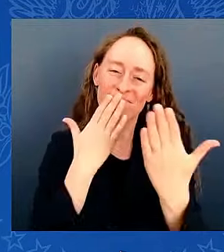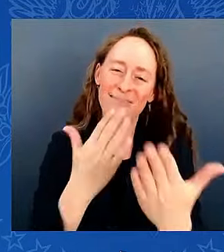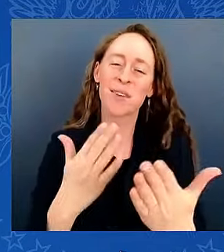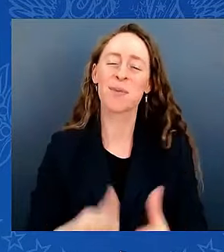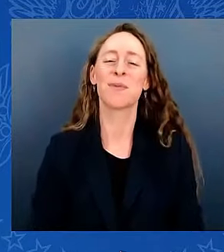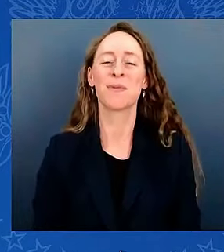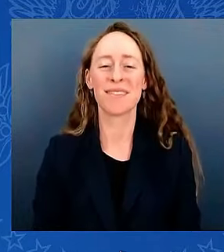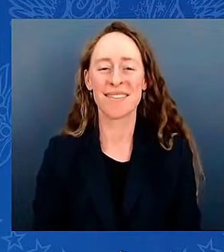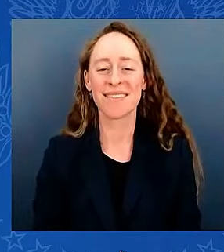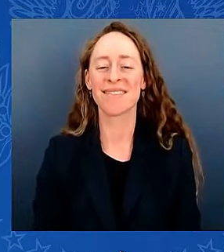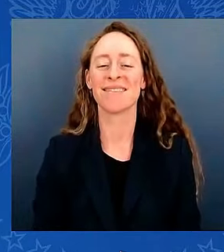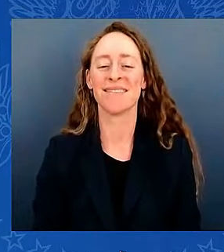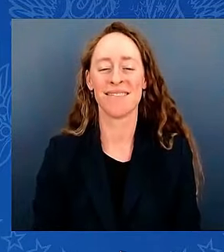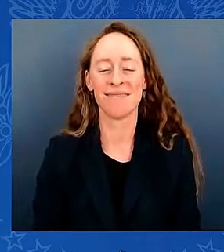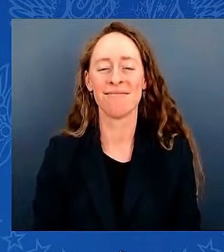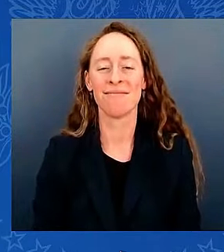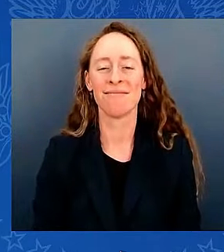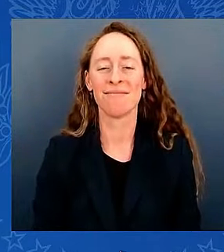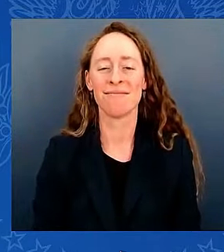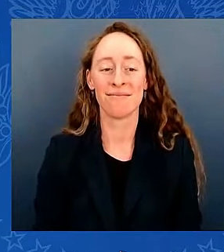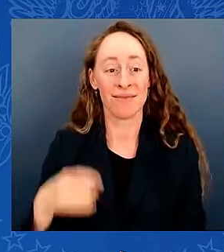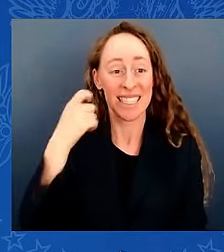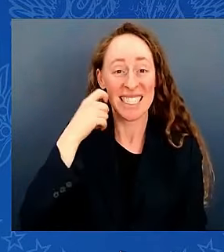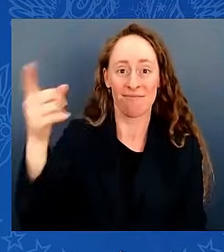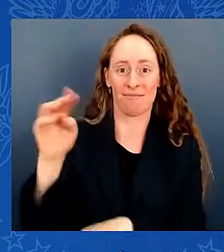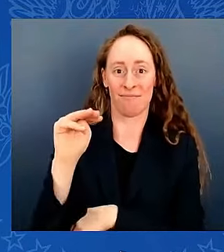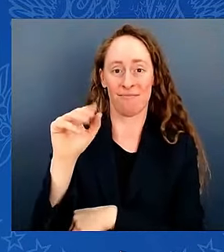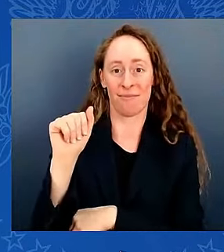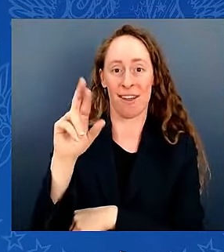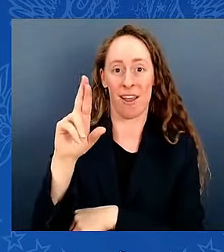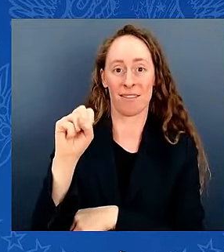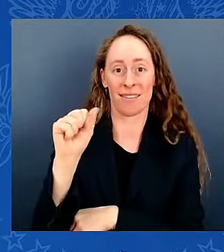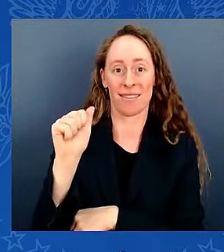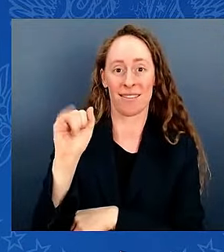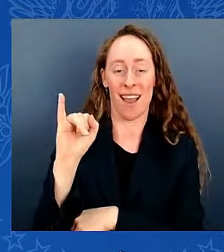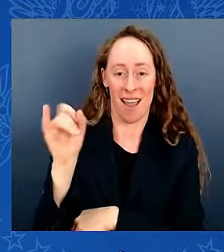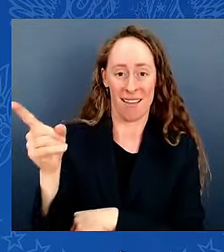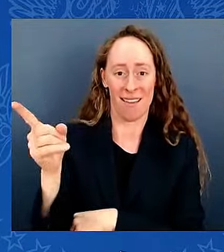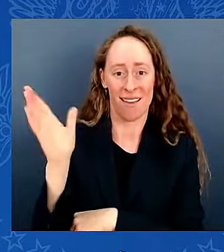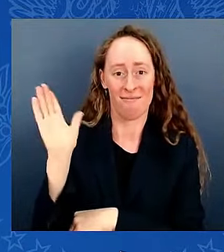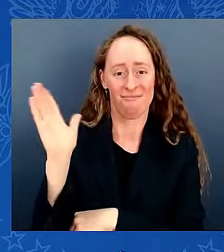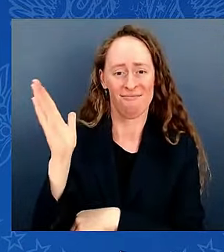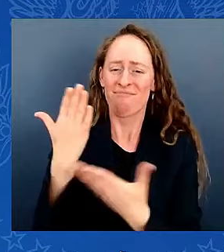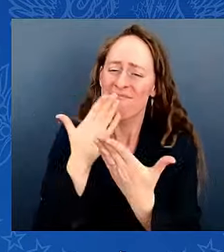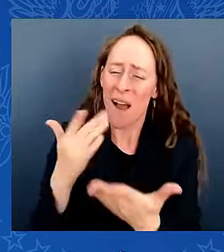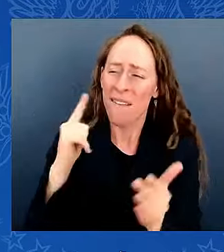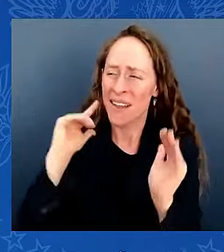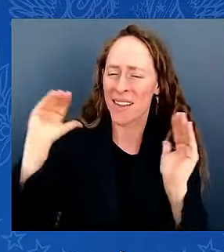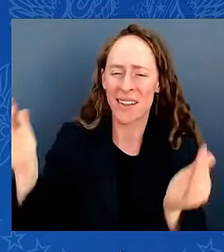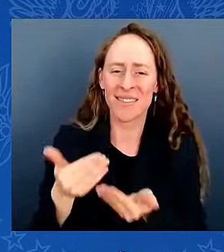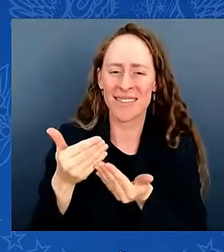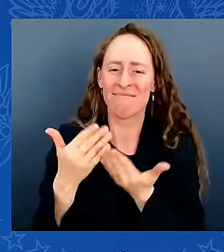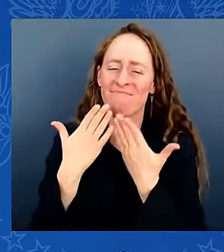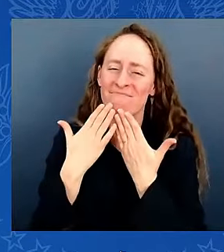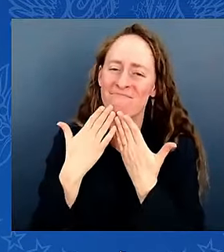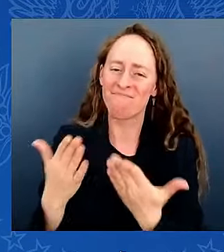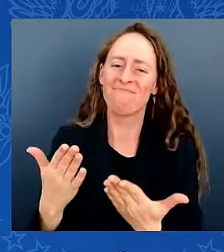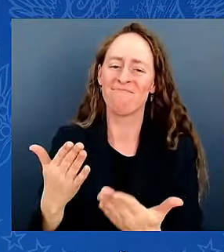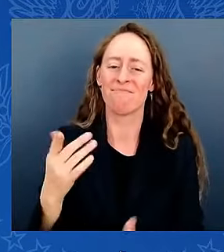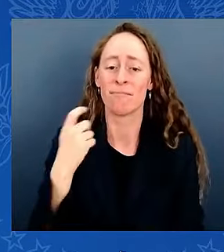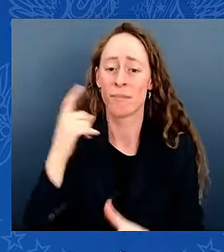Marseille, thank you for that introduction. You just shared something that so many of us can relate